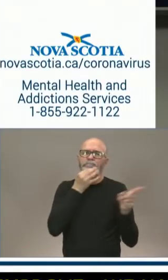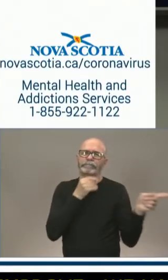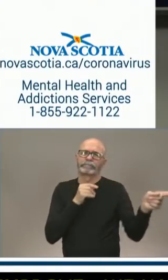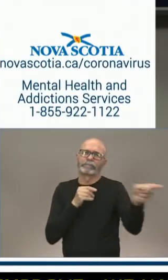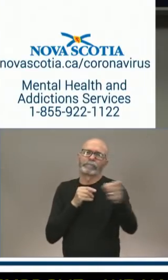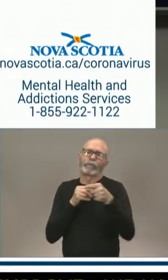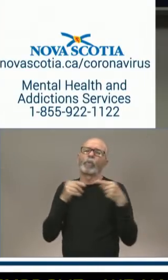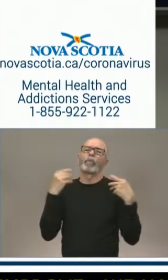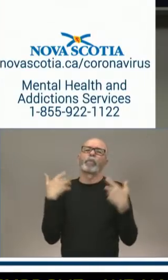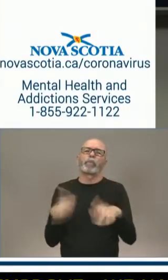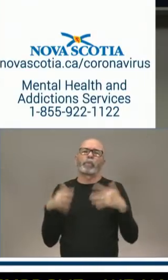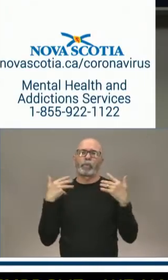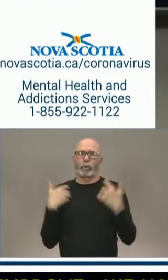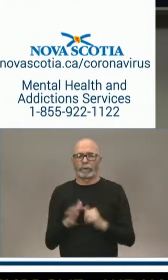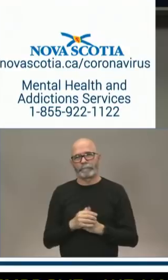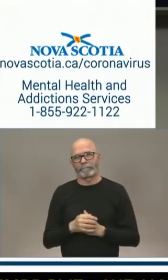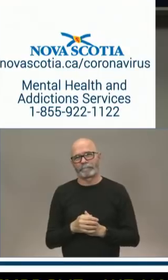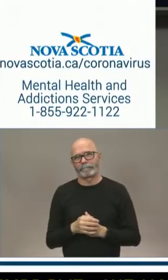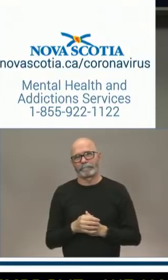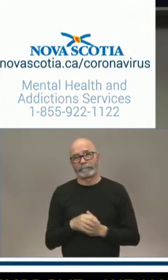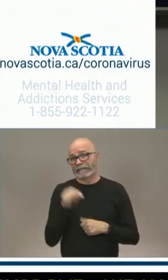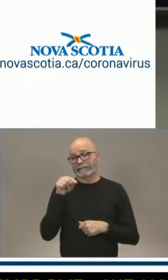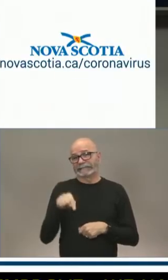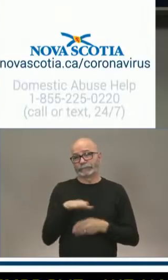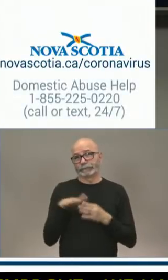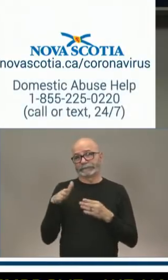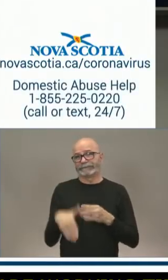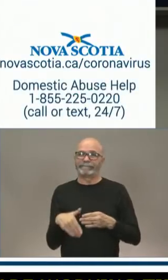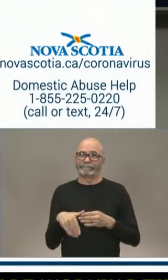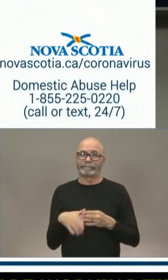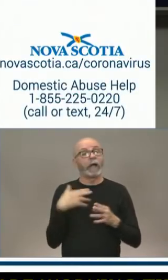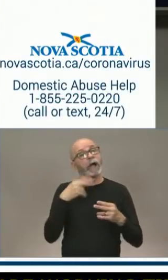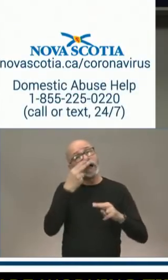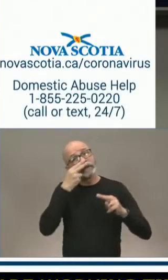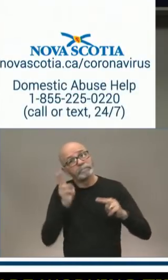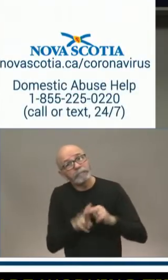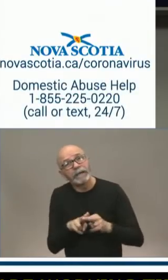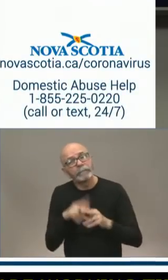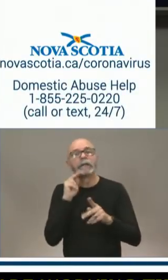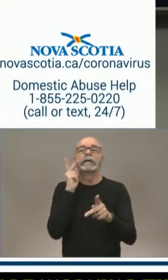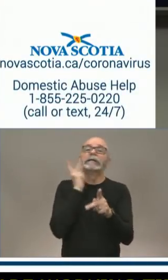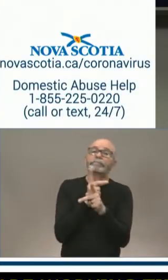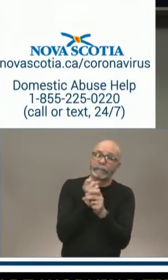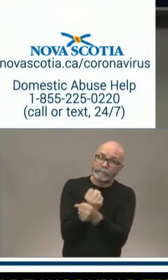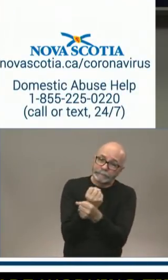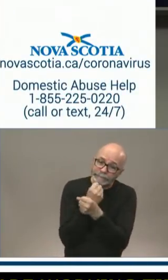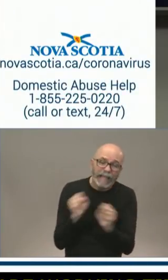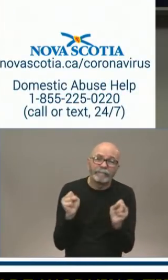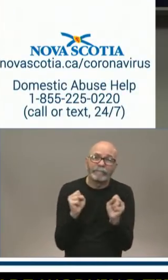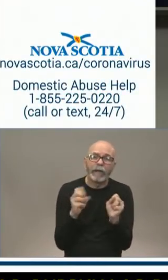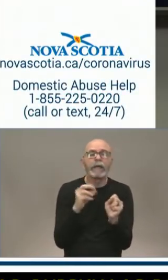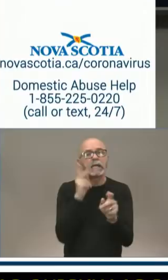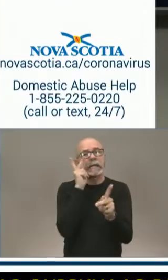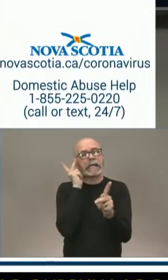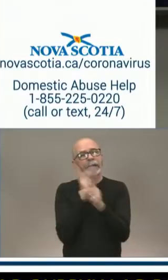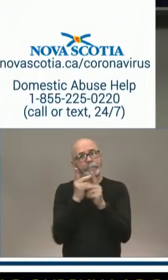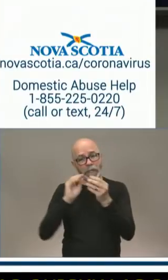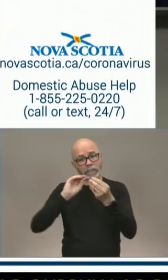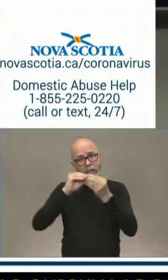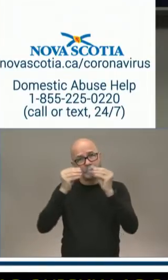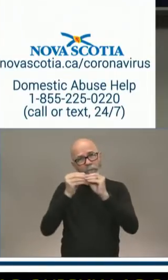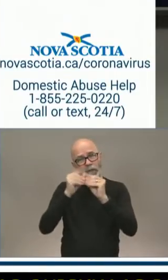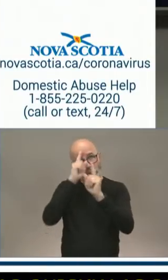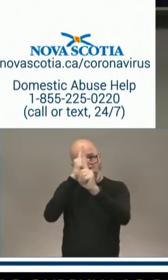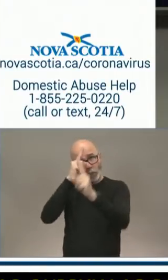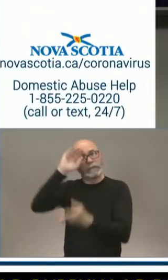we go into another weekend, have fun, stay safe, and do your part to keep case numbers low. By keeping our numbers low,